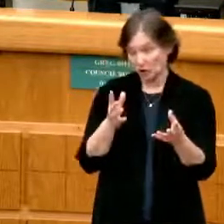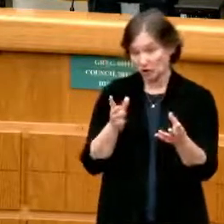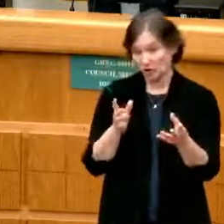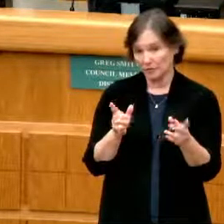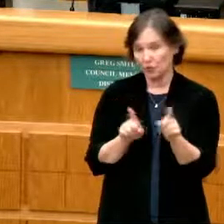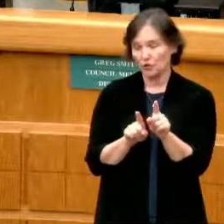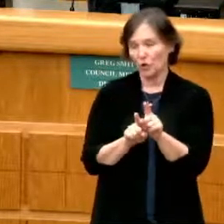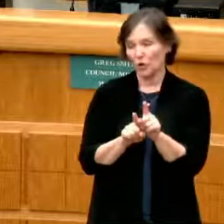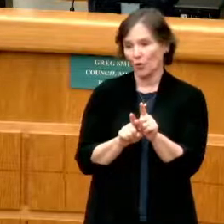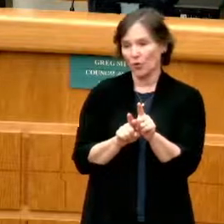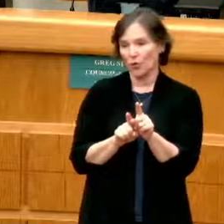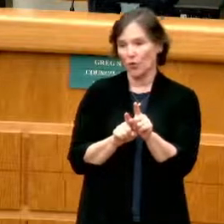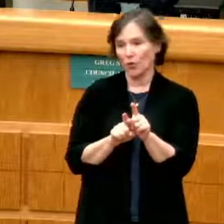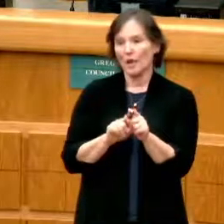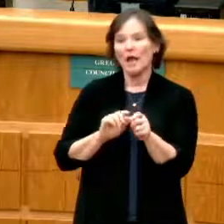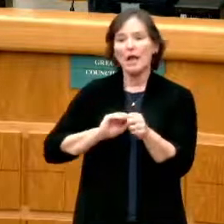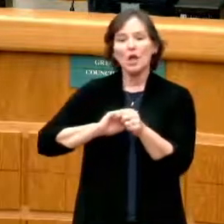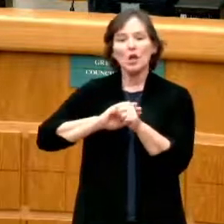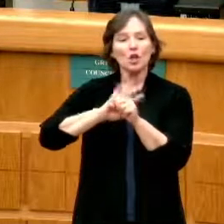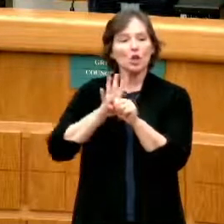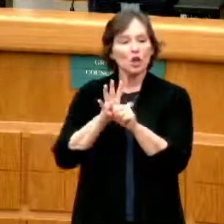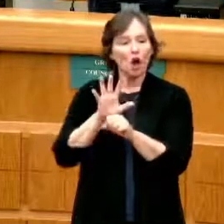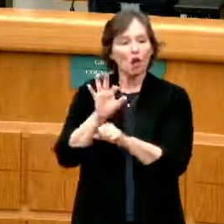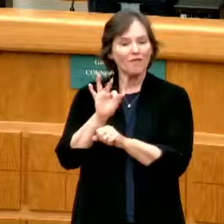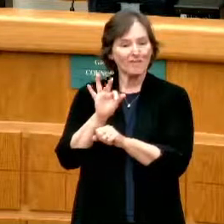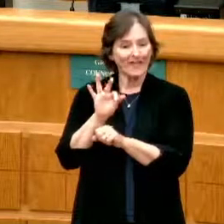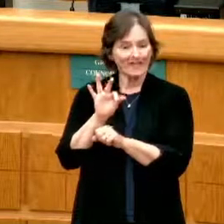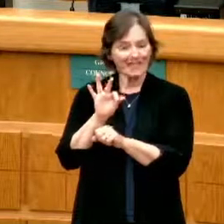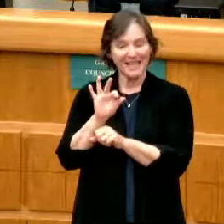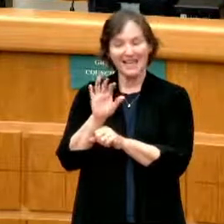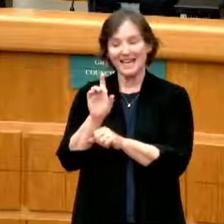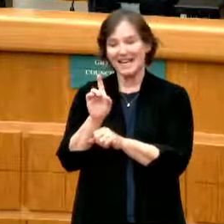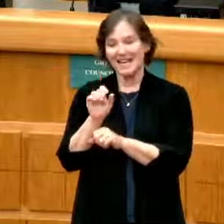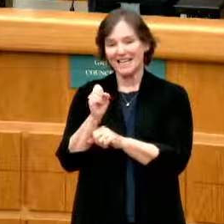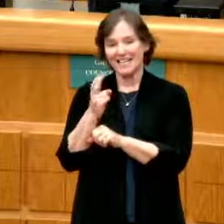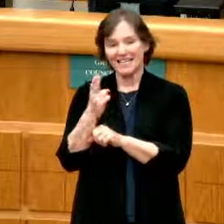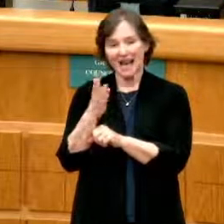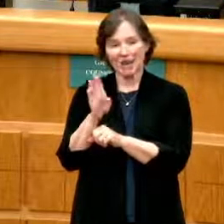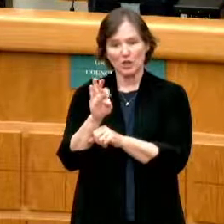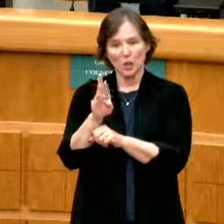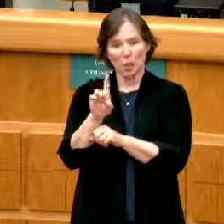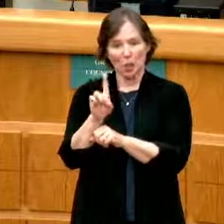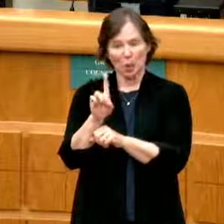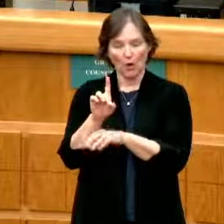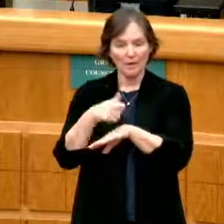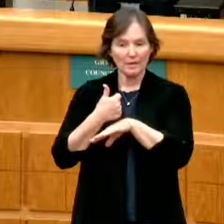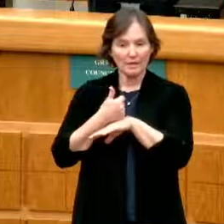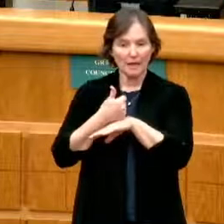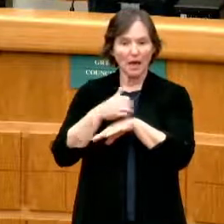our COVID-19 dashboard that's located on our website at